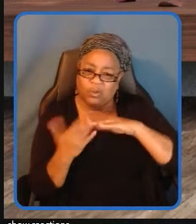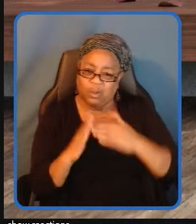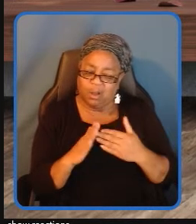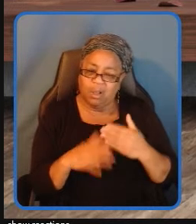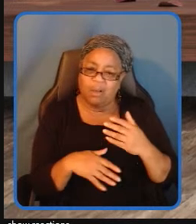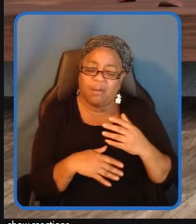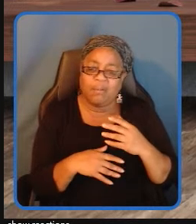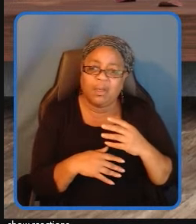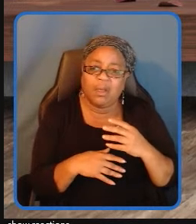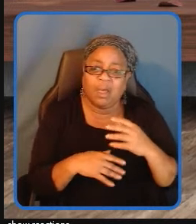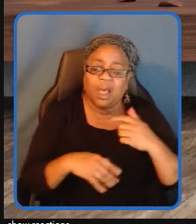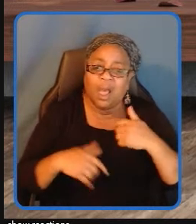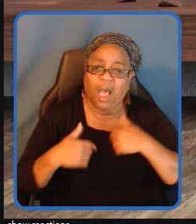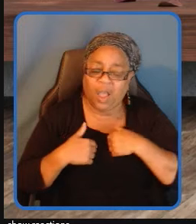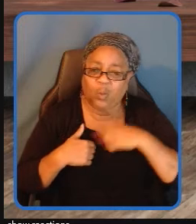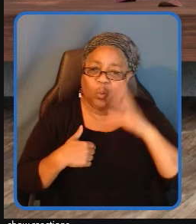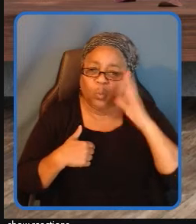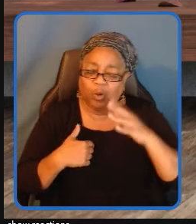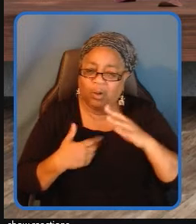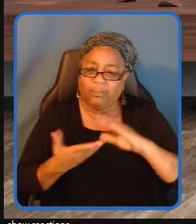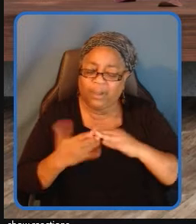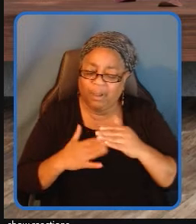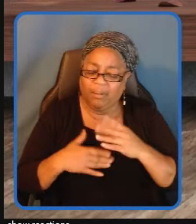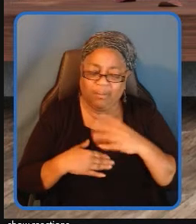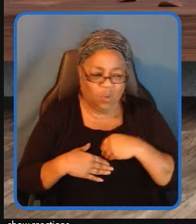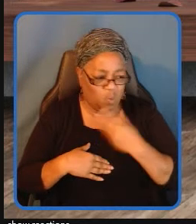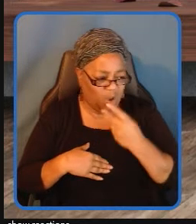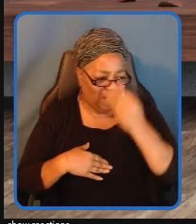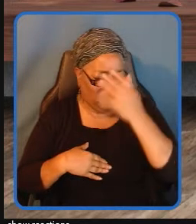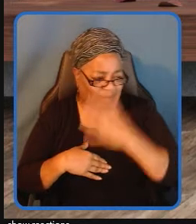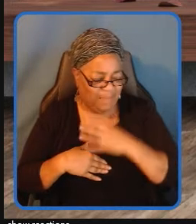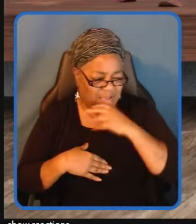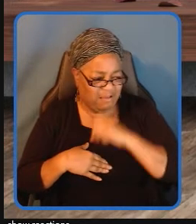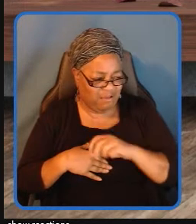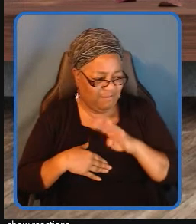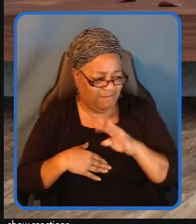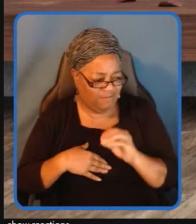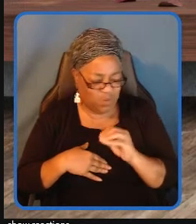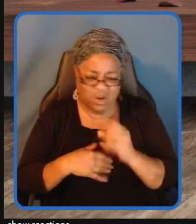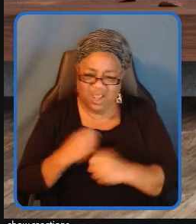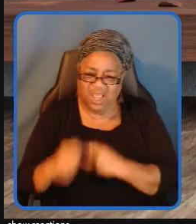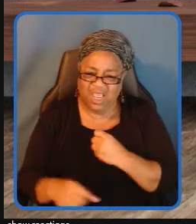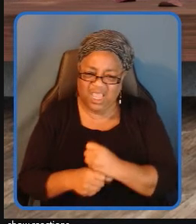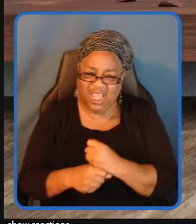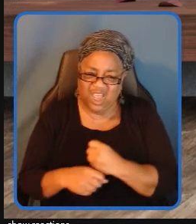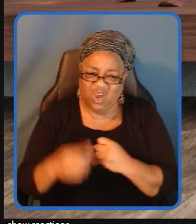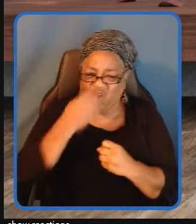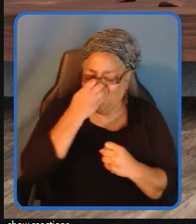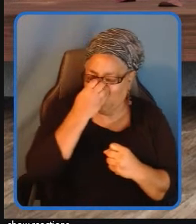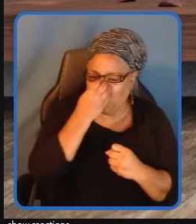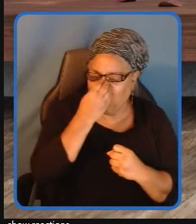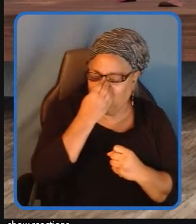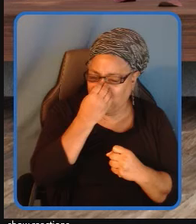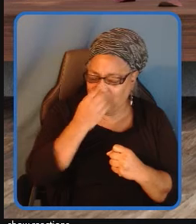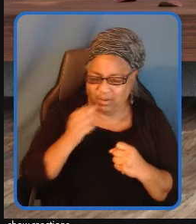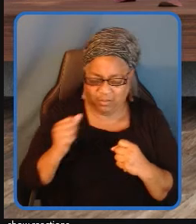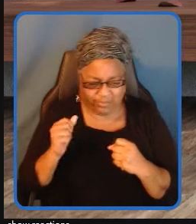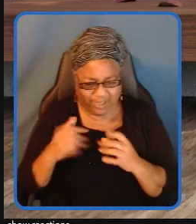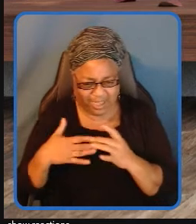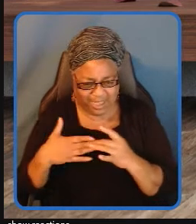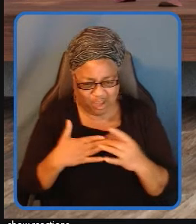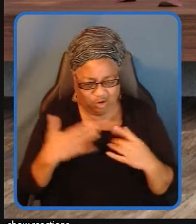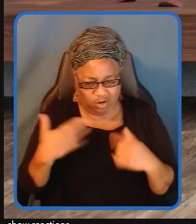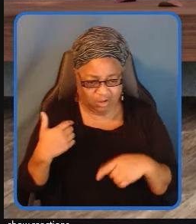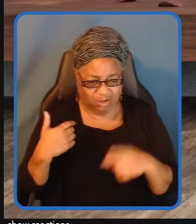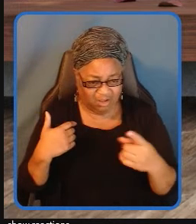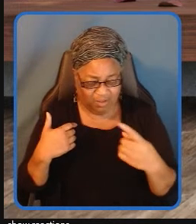cis hetero white male leader. And I was sitting there, 26 years old, first generation immigrant, funny name, didn't lead, didn't talk like